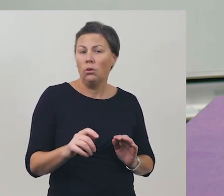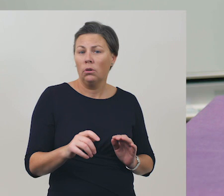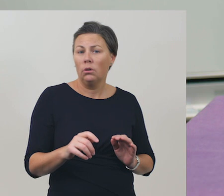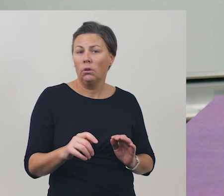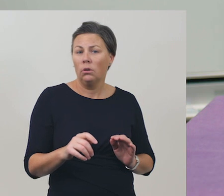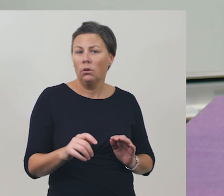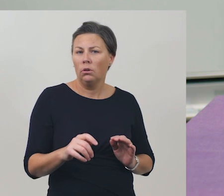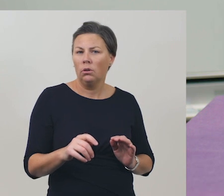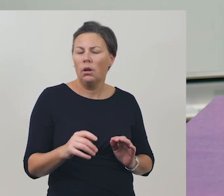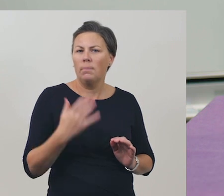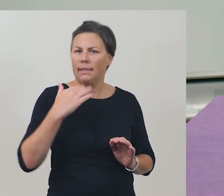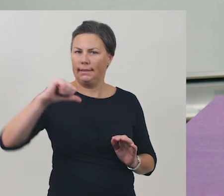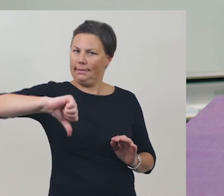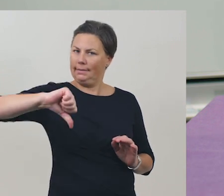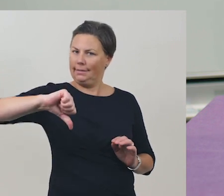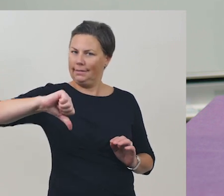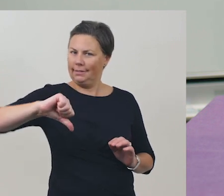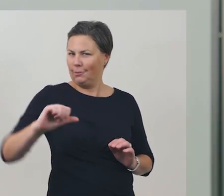dog, give me a thumbs down.